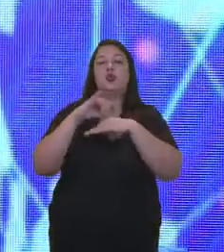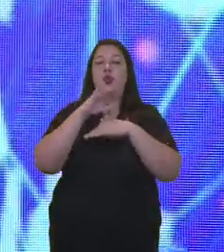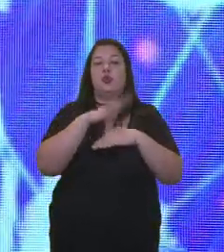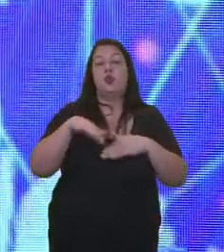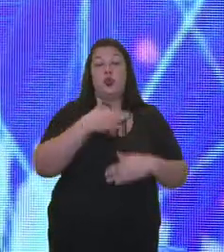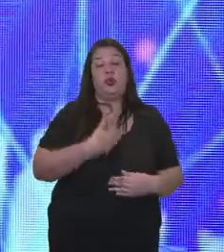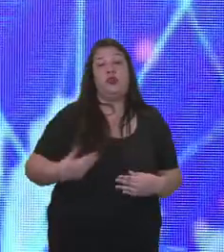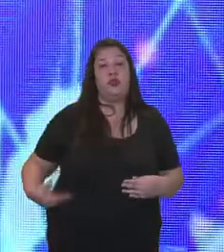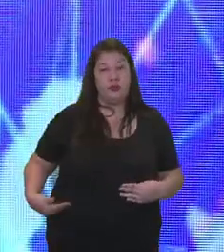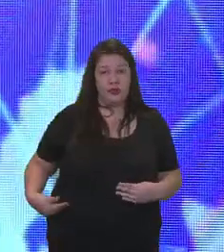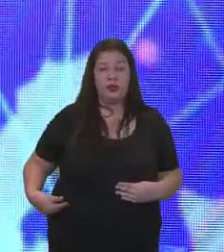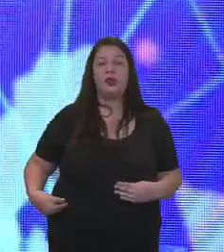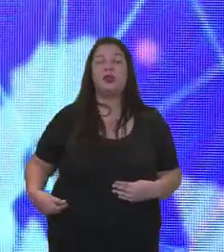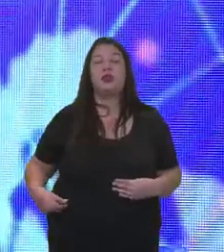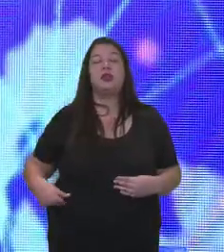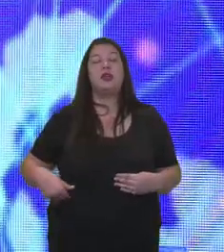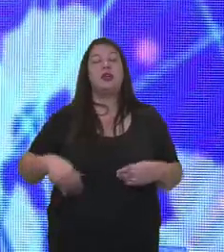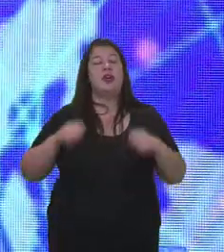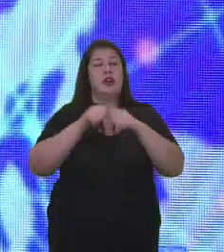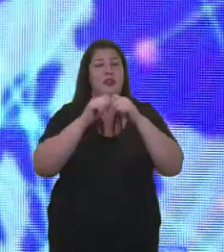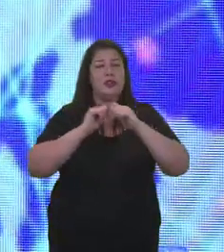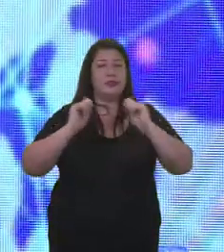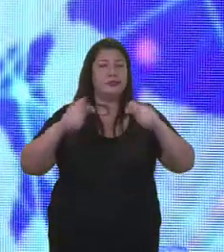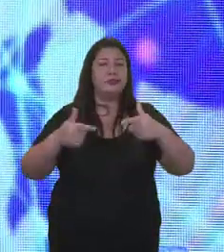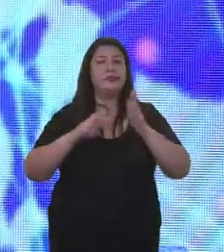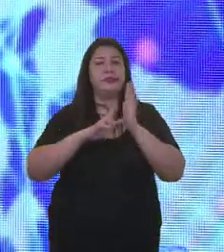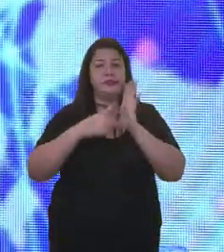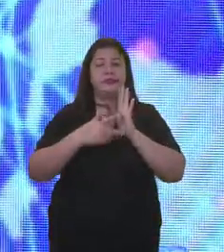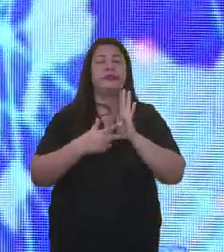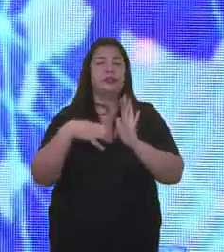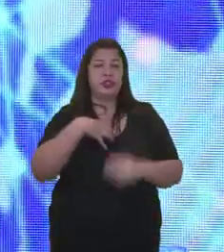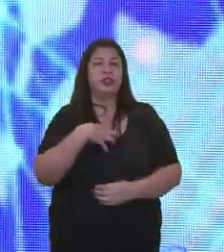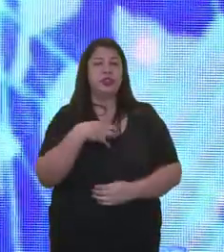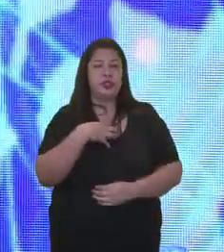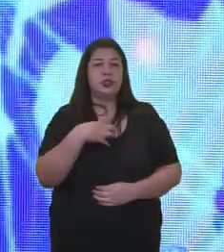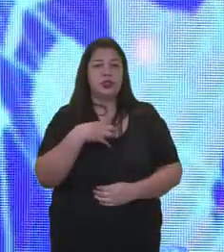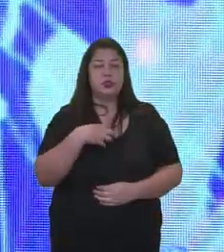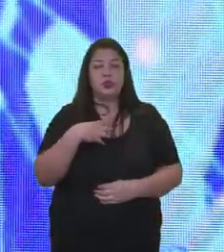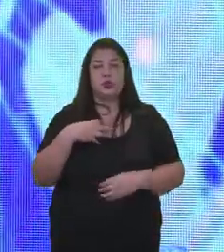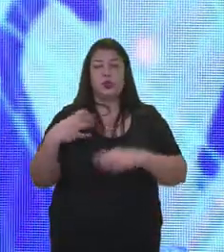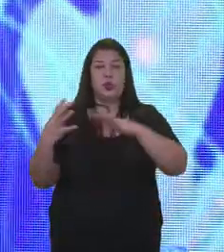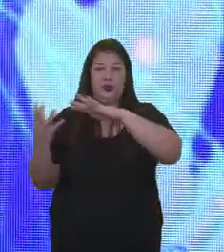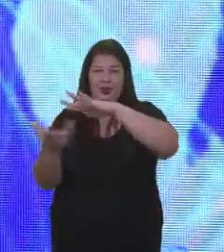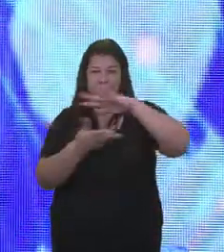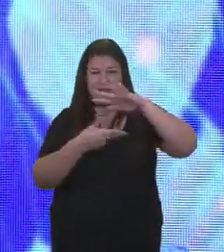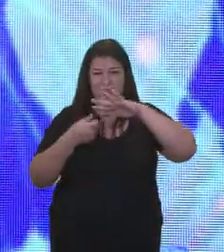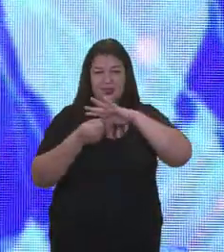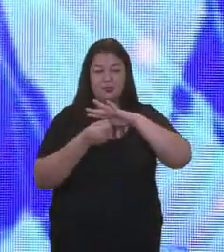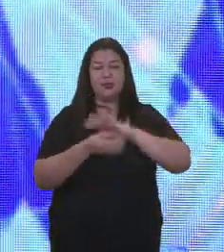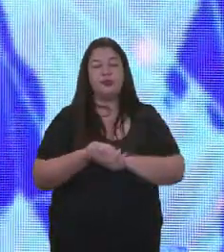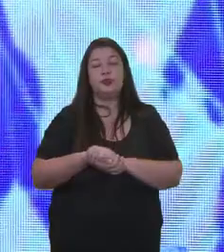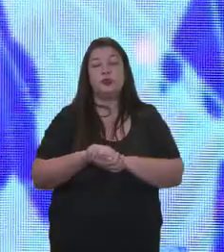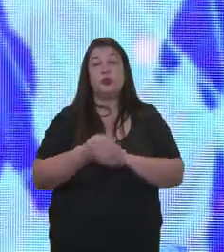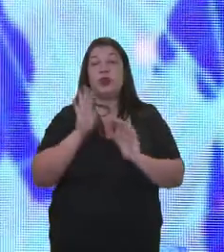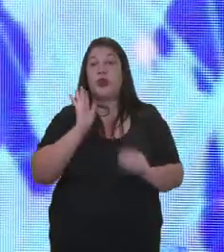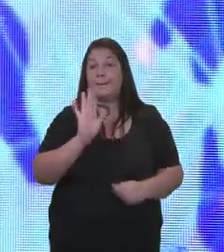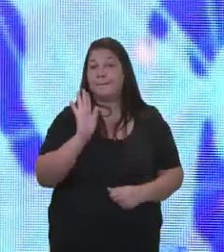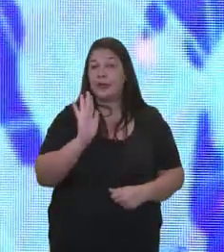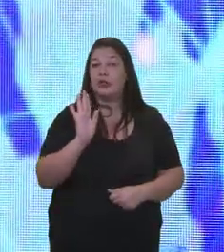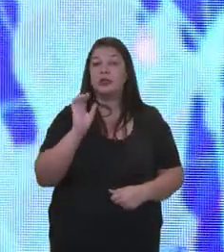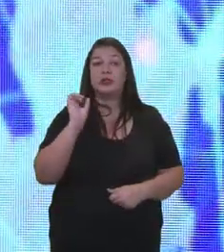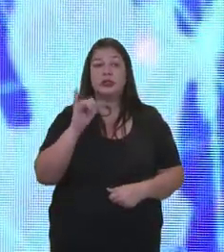access on the governance, it will make sense for the whole ARCA system, but if I do